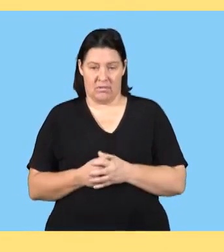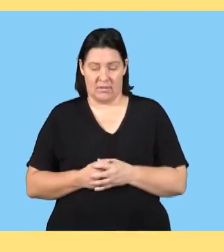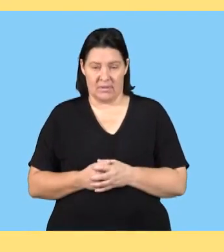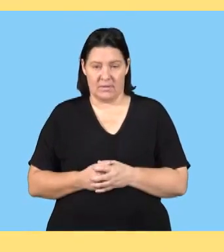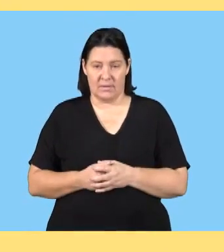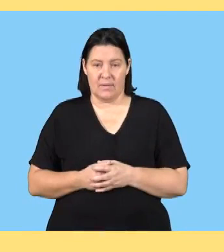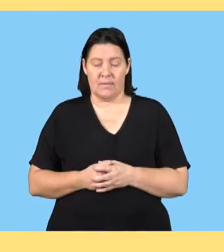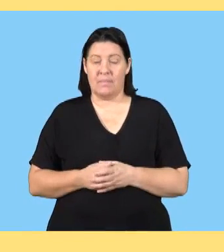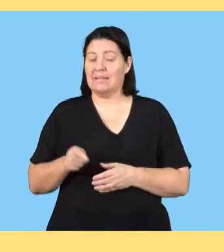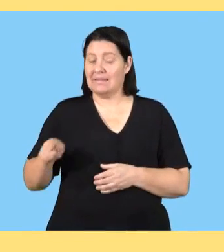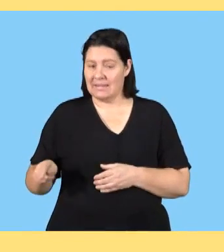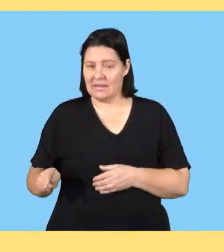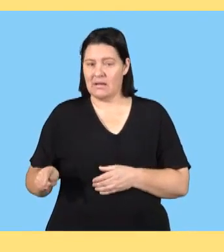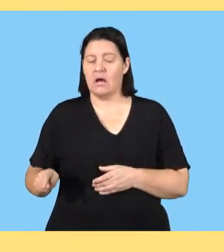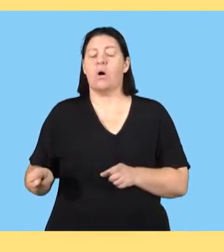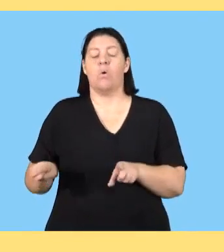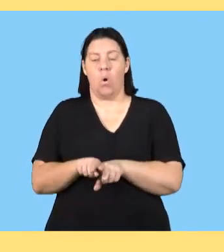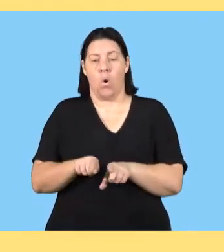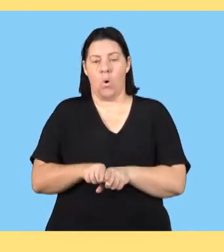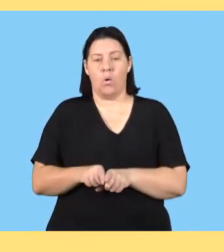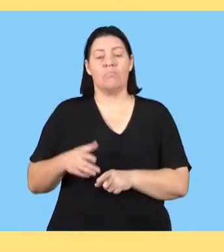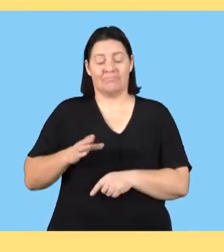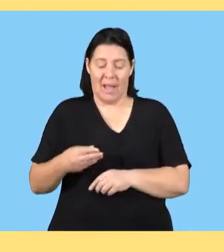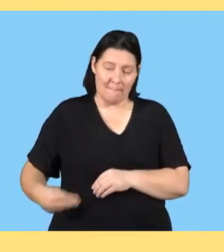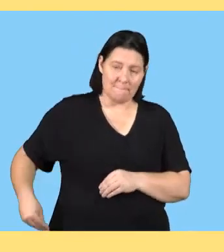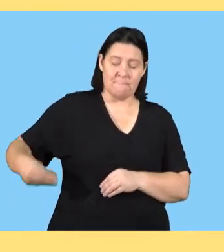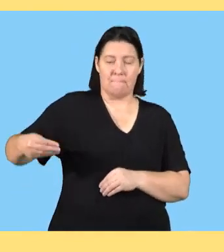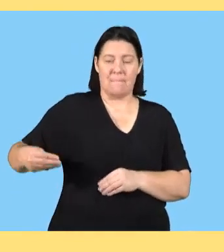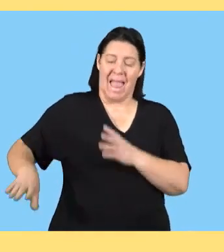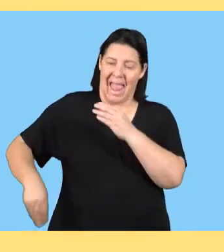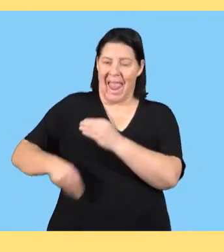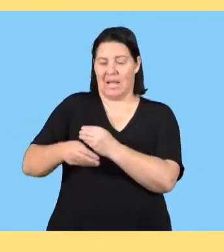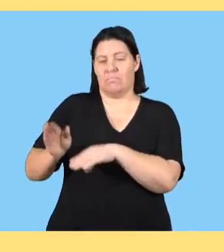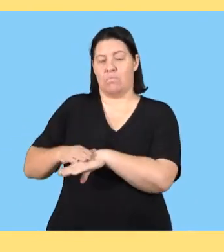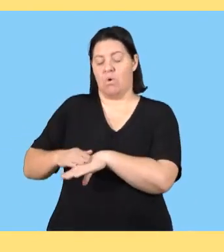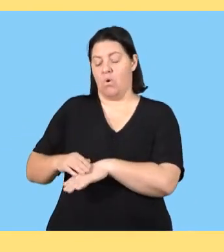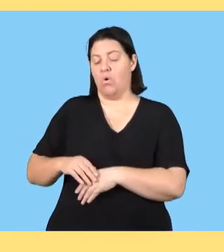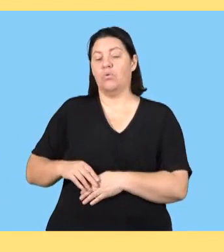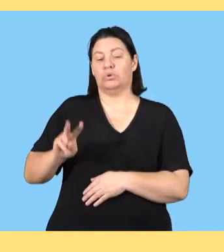control. That means we owe more to our creditors now,